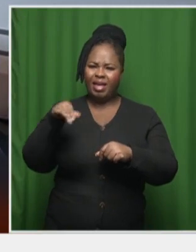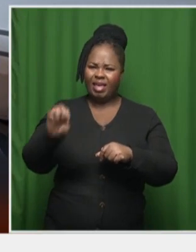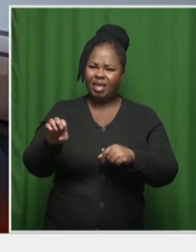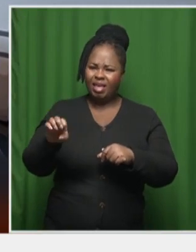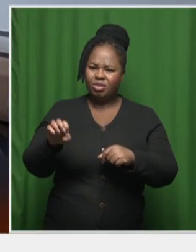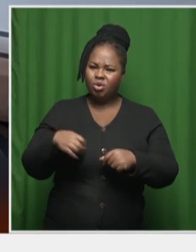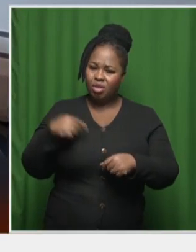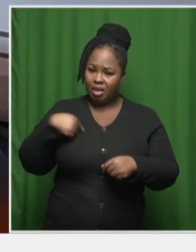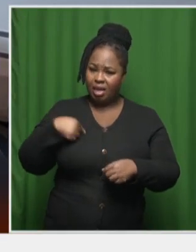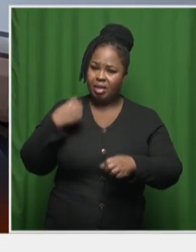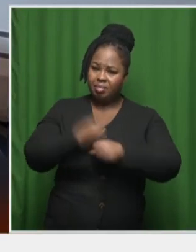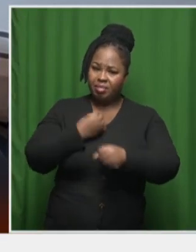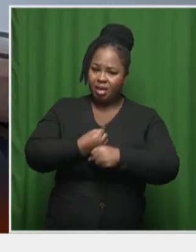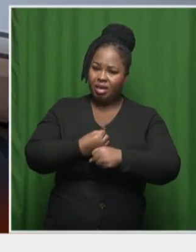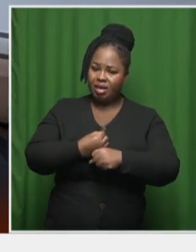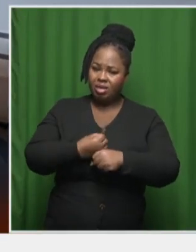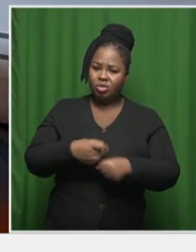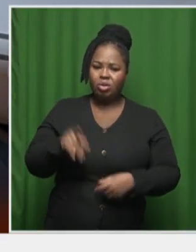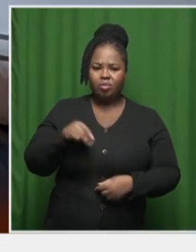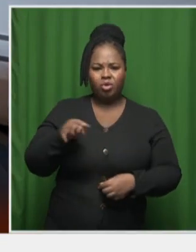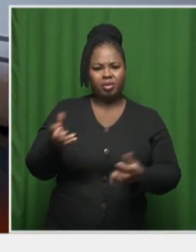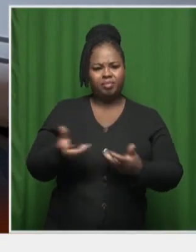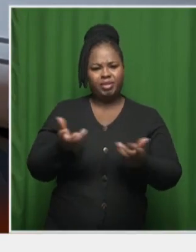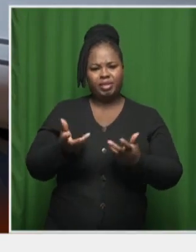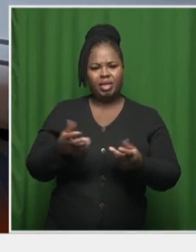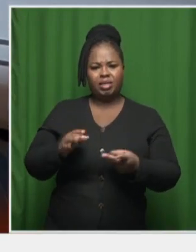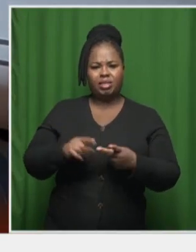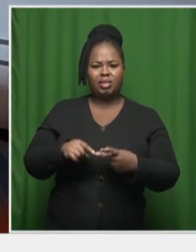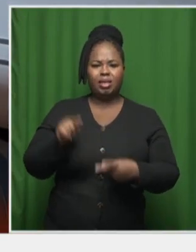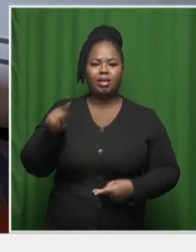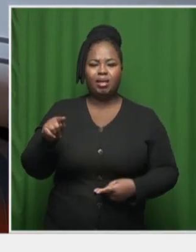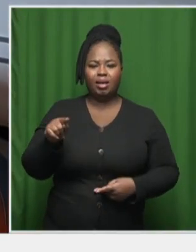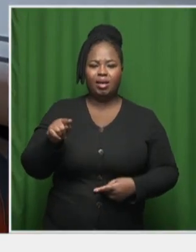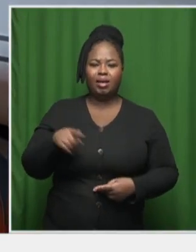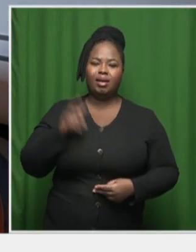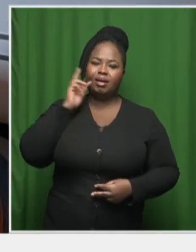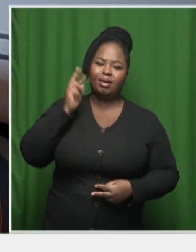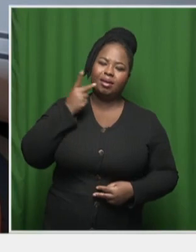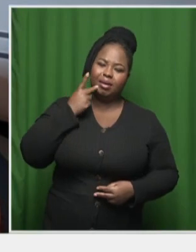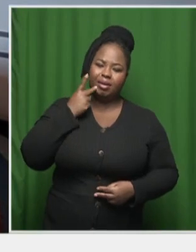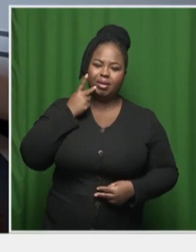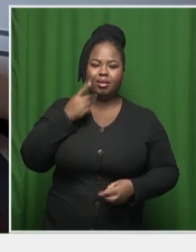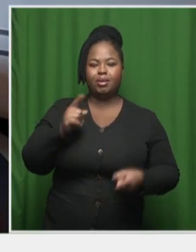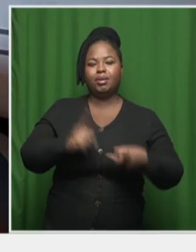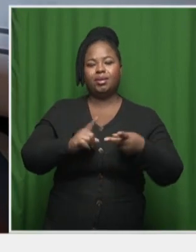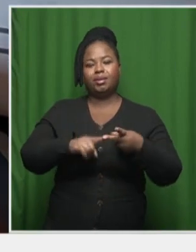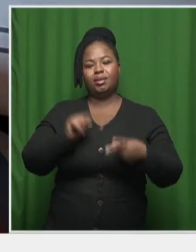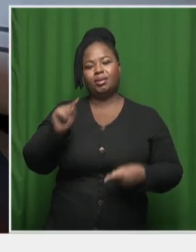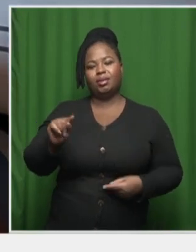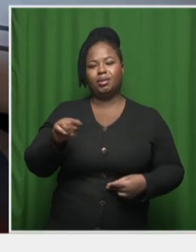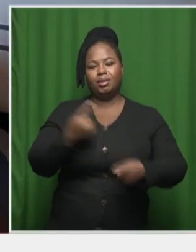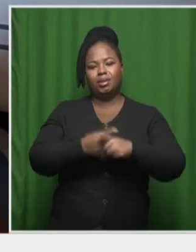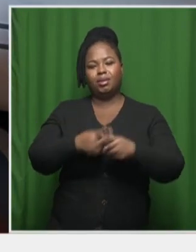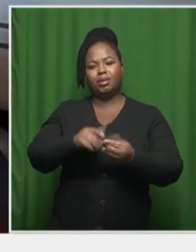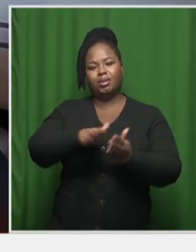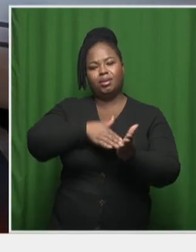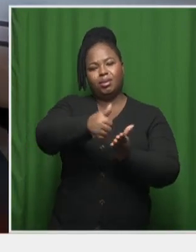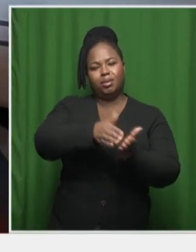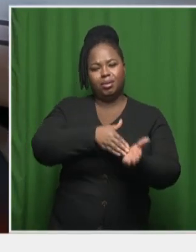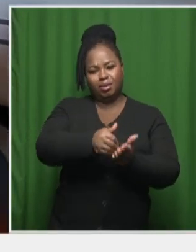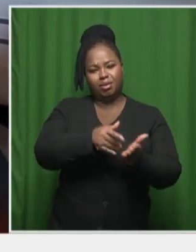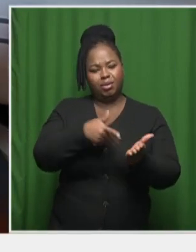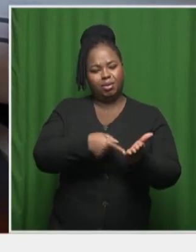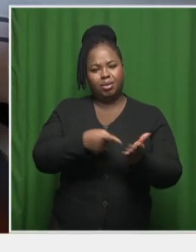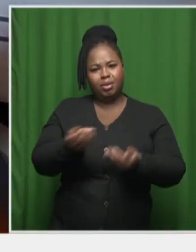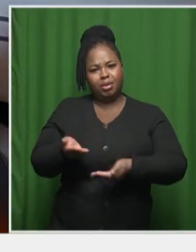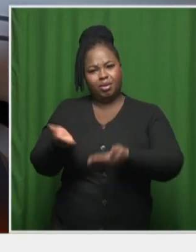I made it with the pulled meat already. I mean, it's simple. Just add a bit of vegetables, your pulled meat, some fresh pastry, put